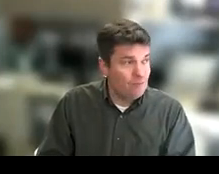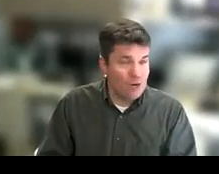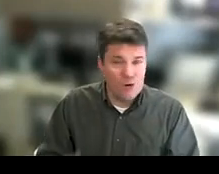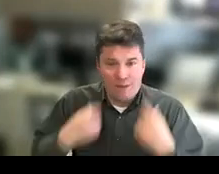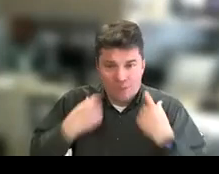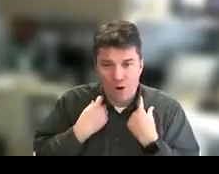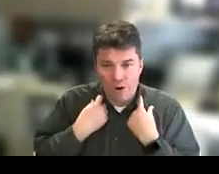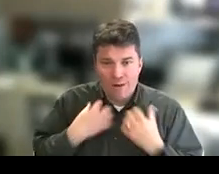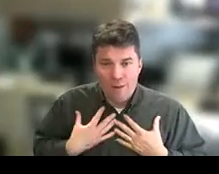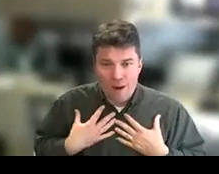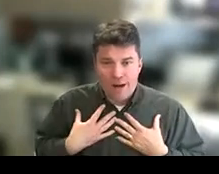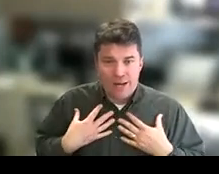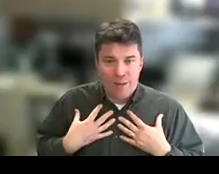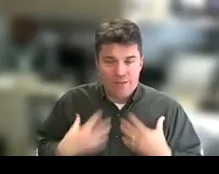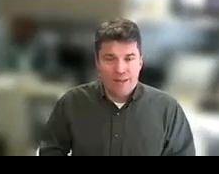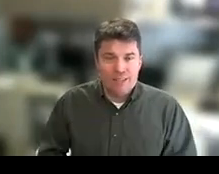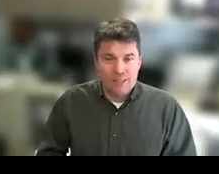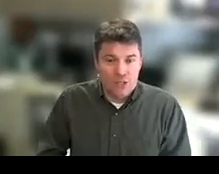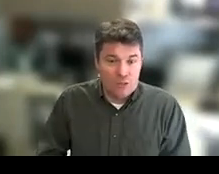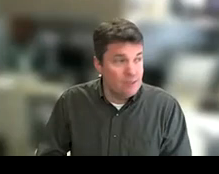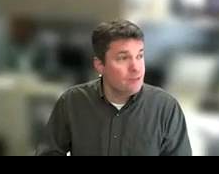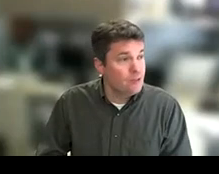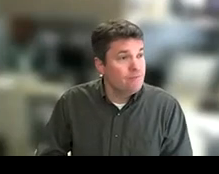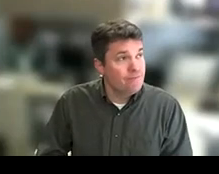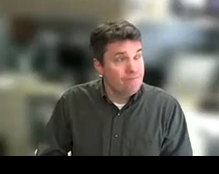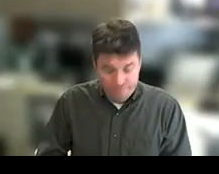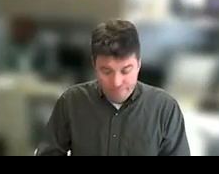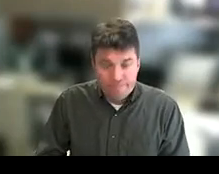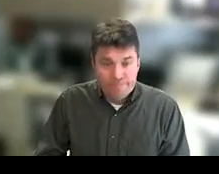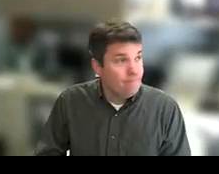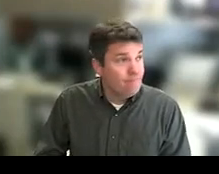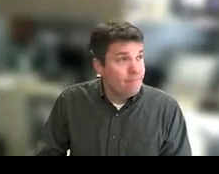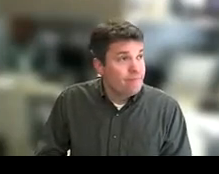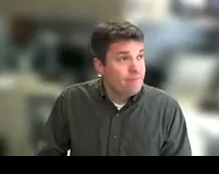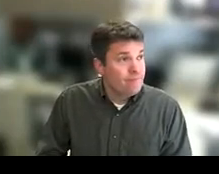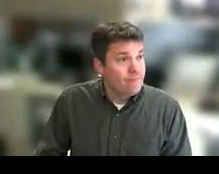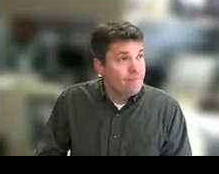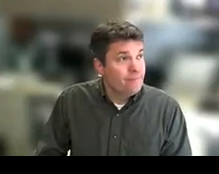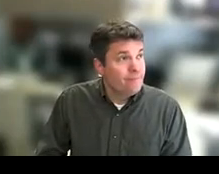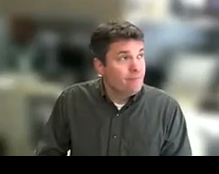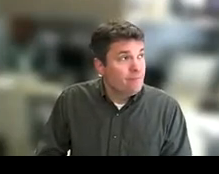system itself, but you have to wear a body type device to use it. So,